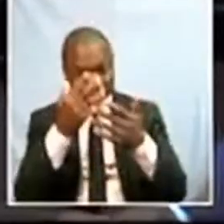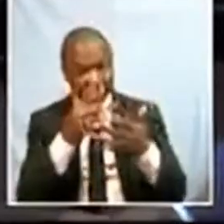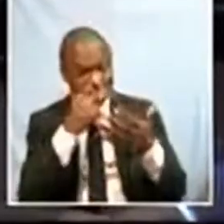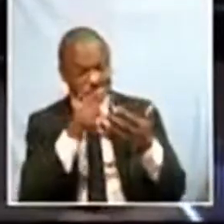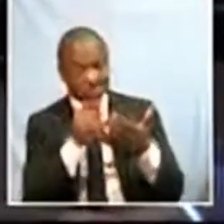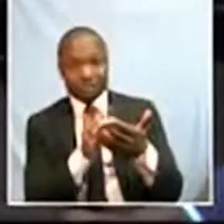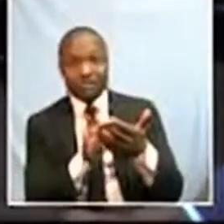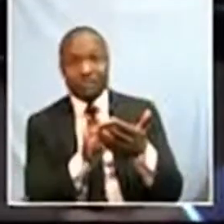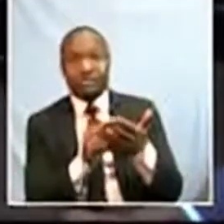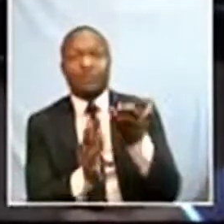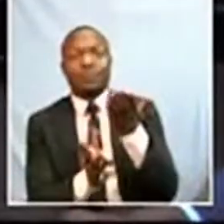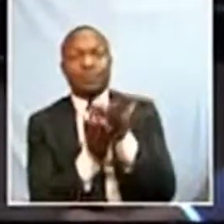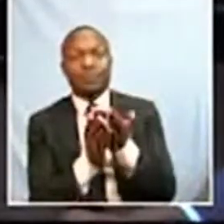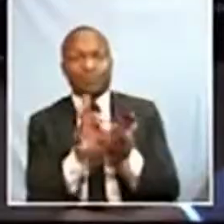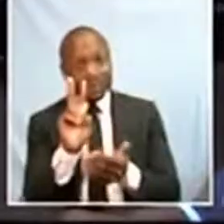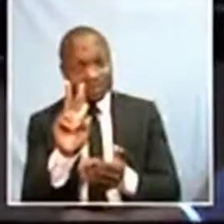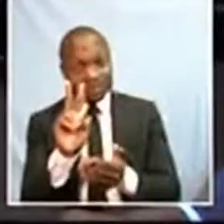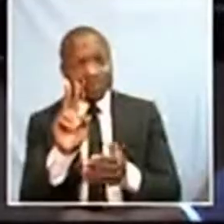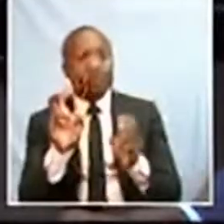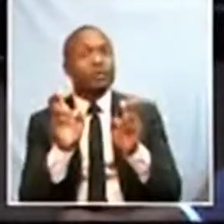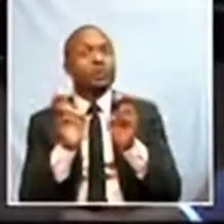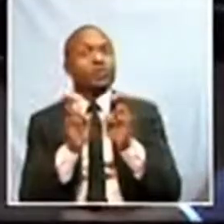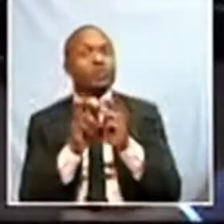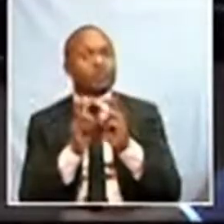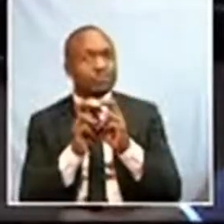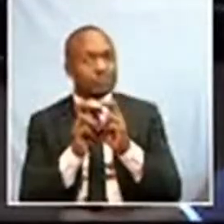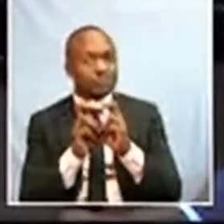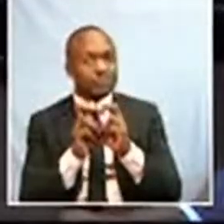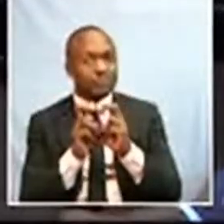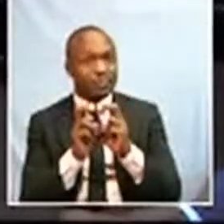see in Appendix 2 is the contract